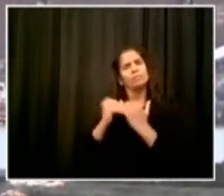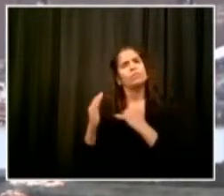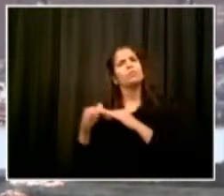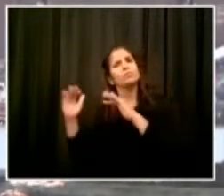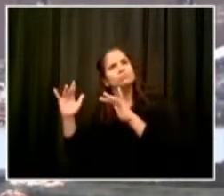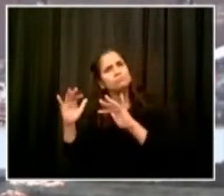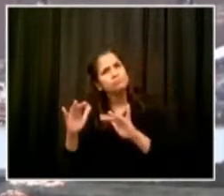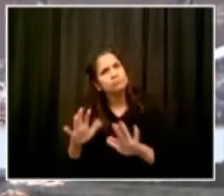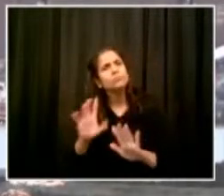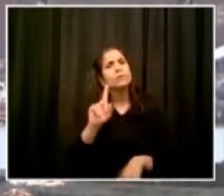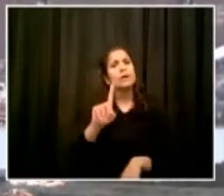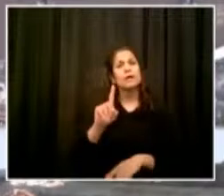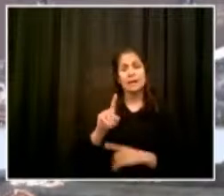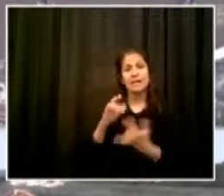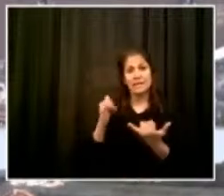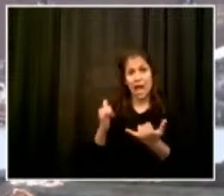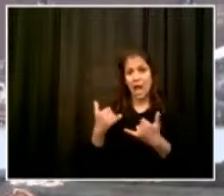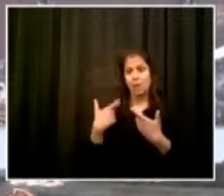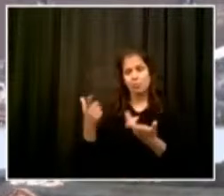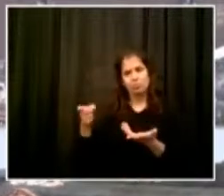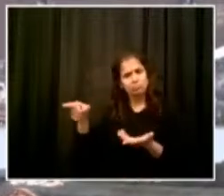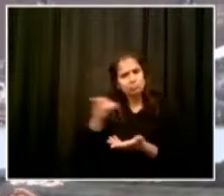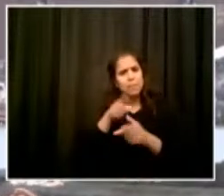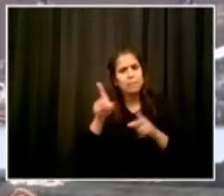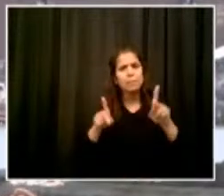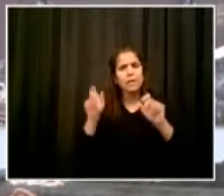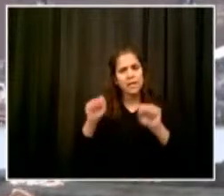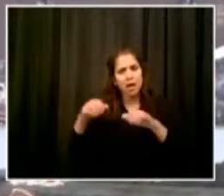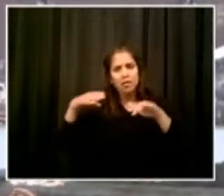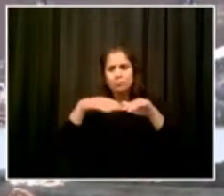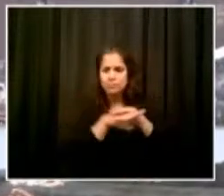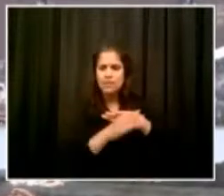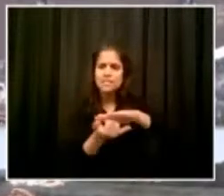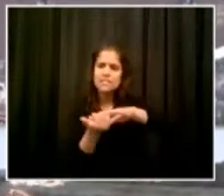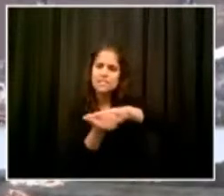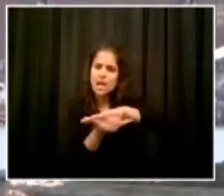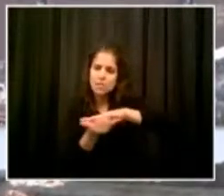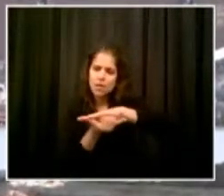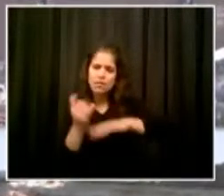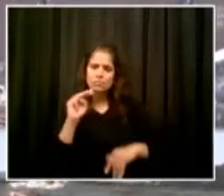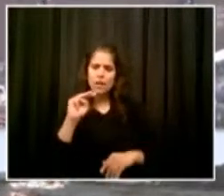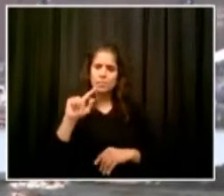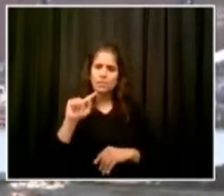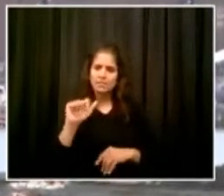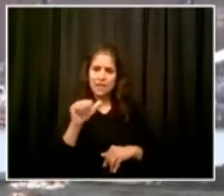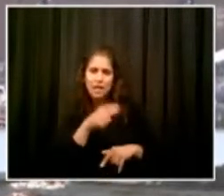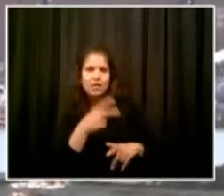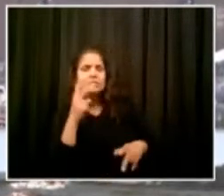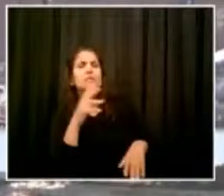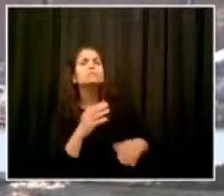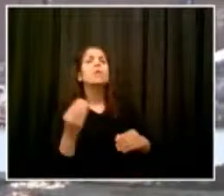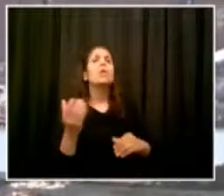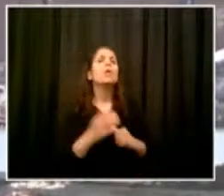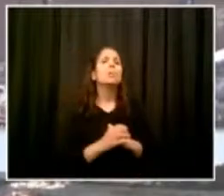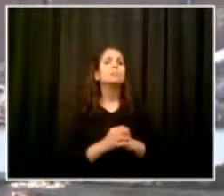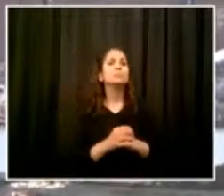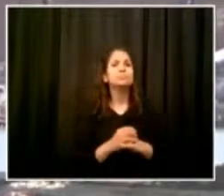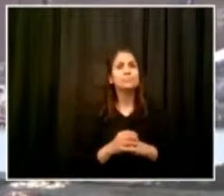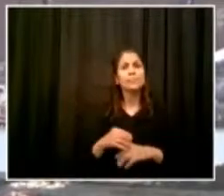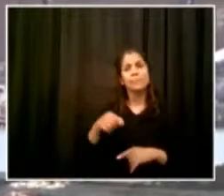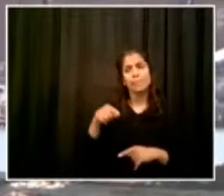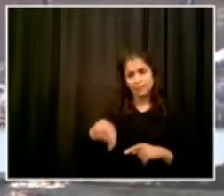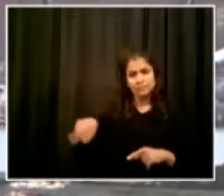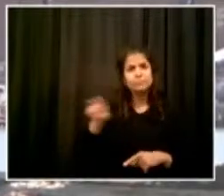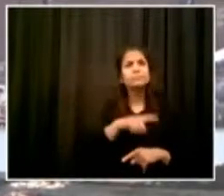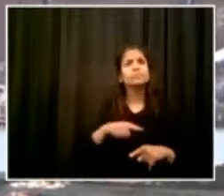masks, the personnel there to help make sure there's not too much crowding. The things we're putting in on the Staten Island Ferry, for example, the bus